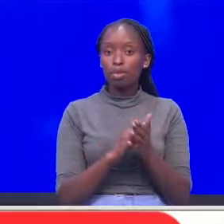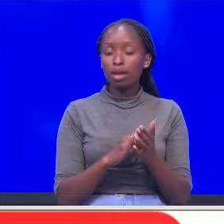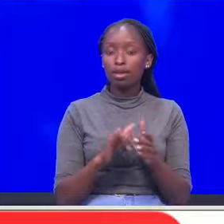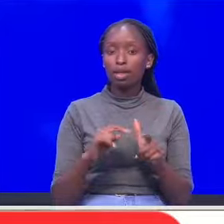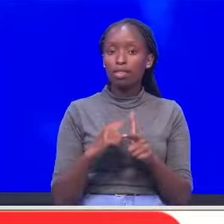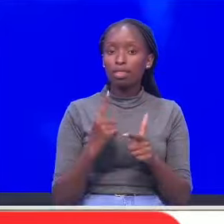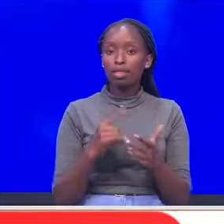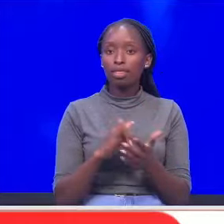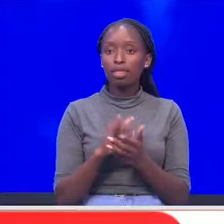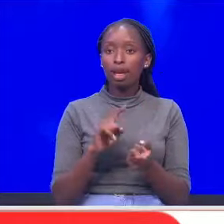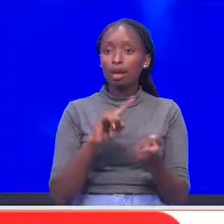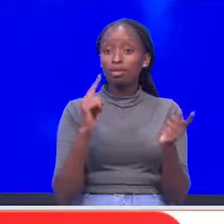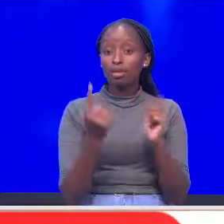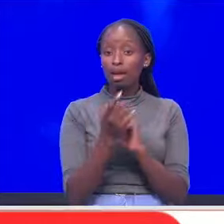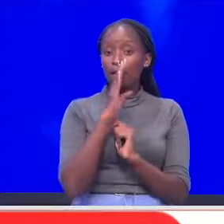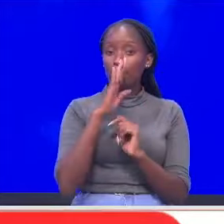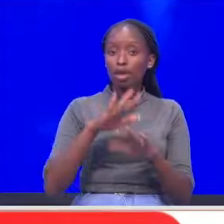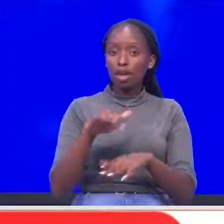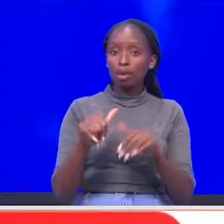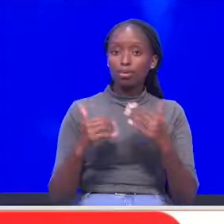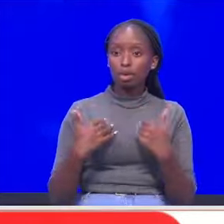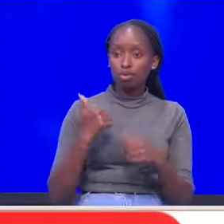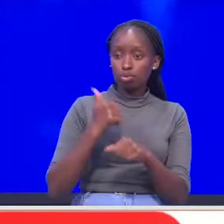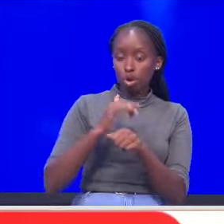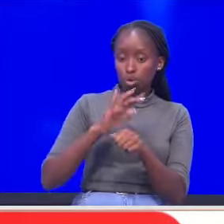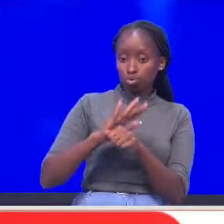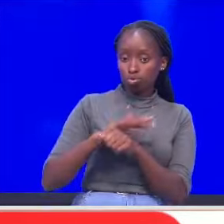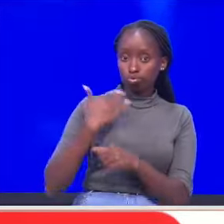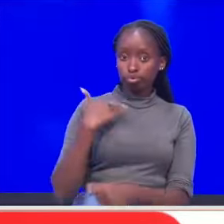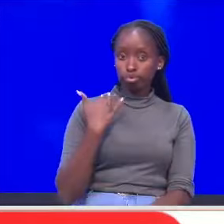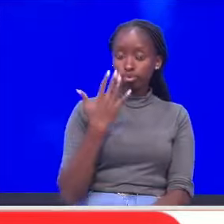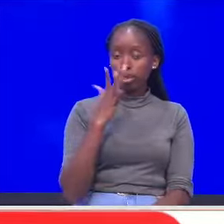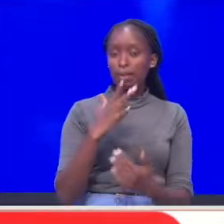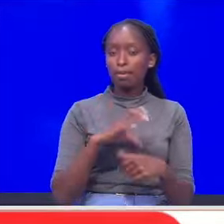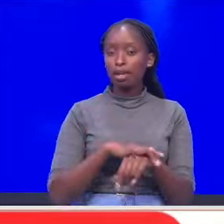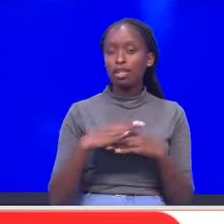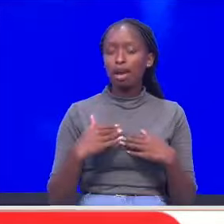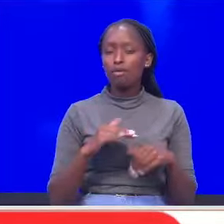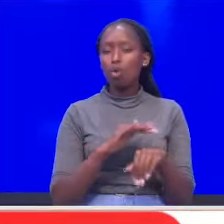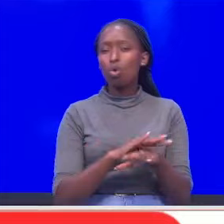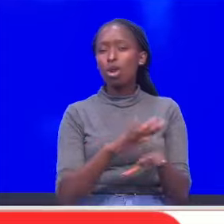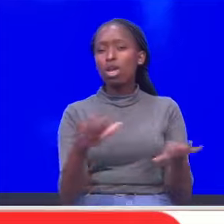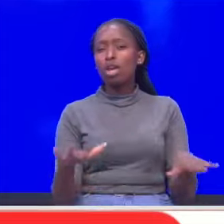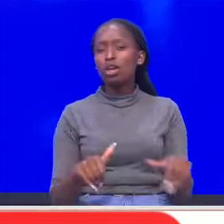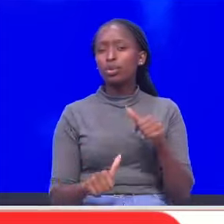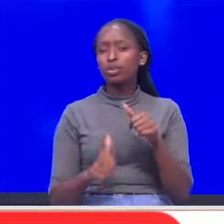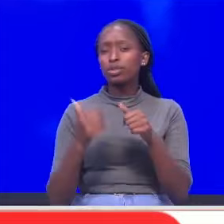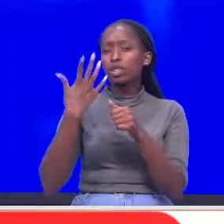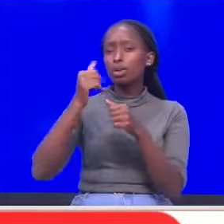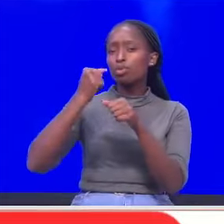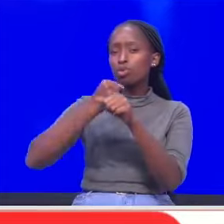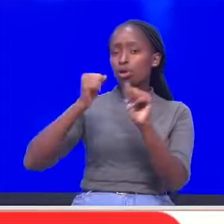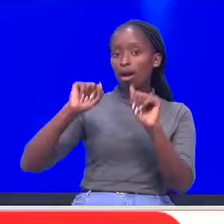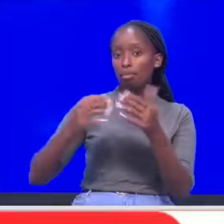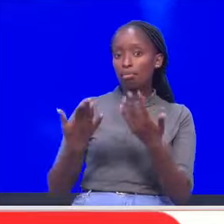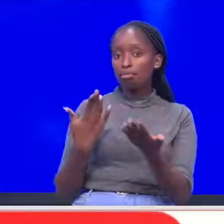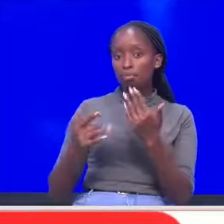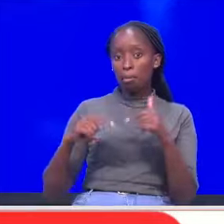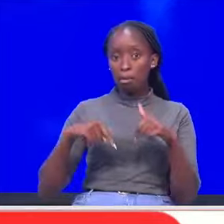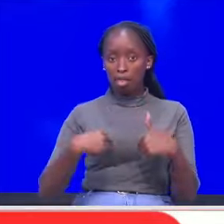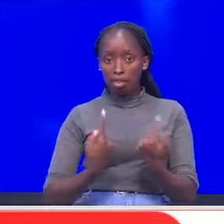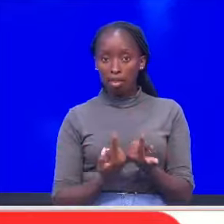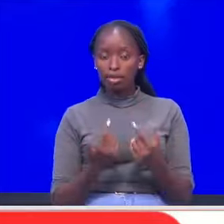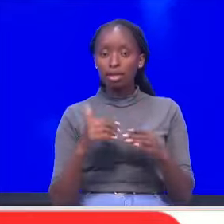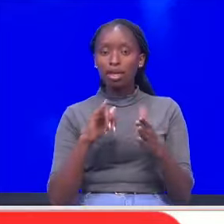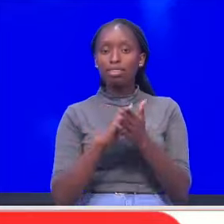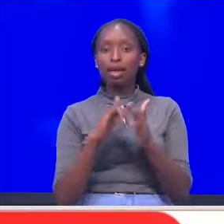turn to be a crime haven. Criminals have taken advantage. They found a very good loophole. I can be able to do my things in A&B,